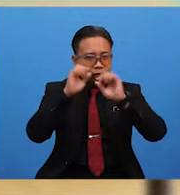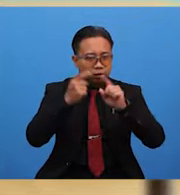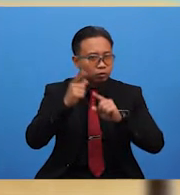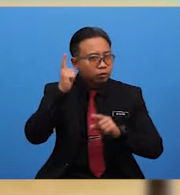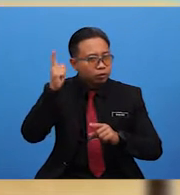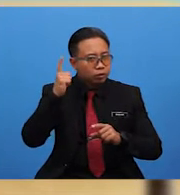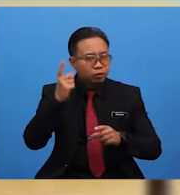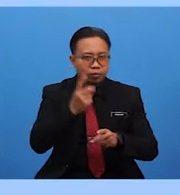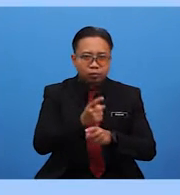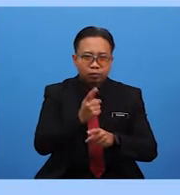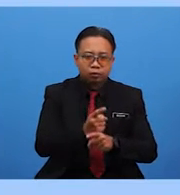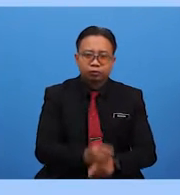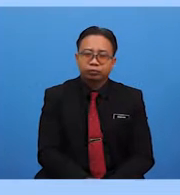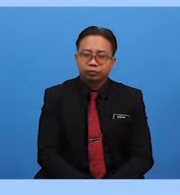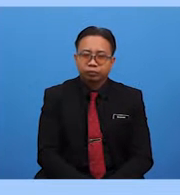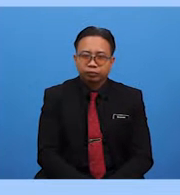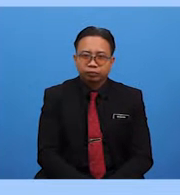listen carefully.